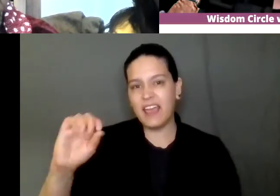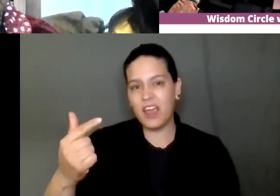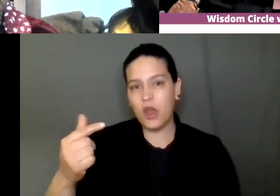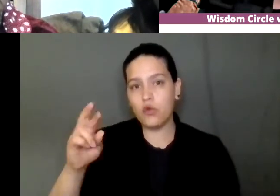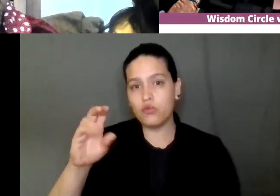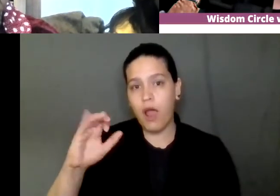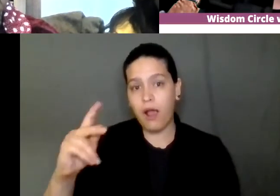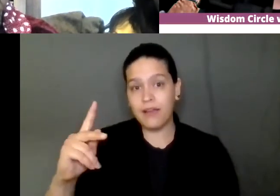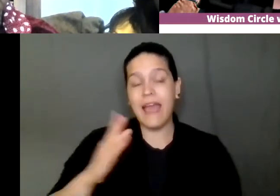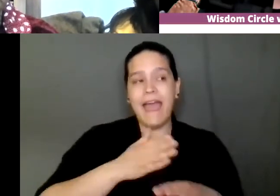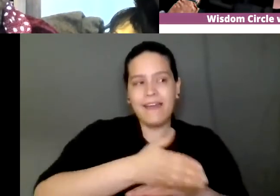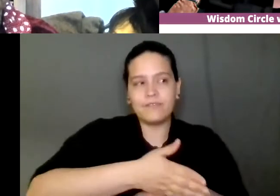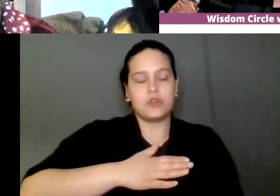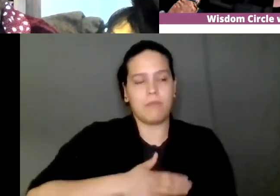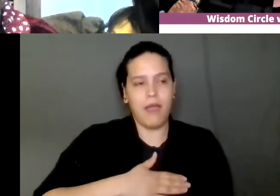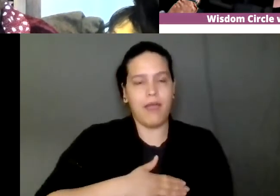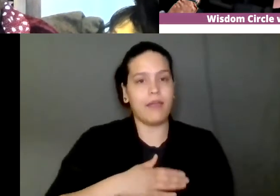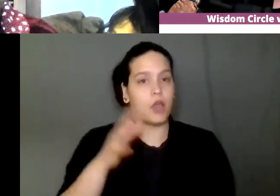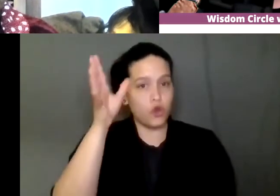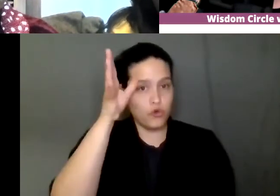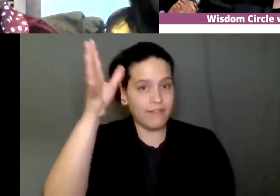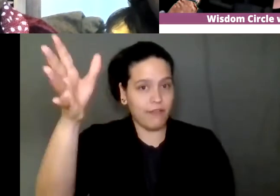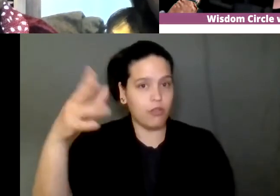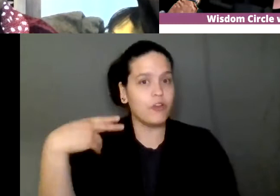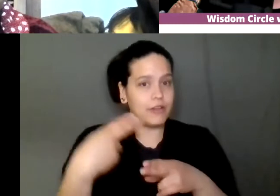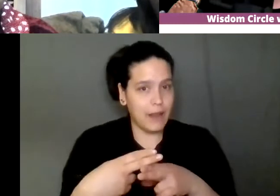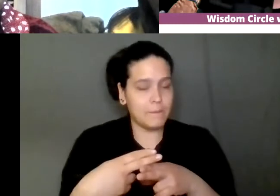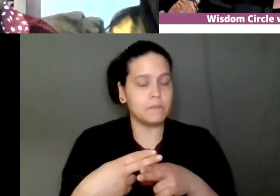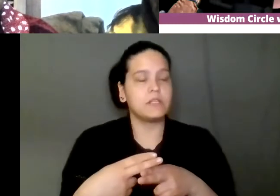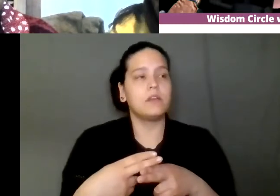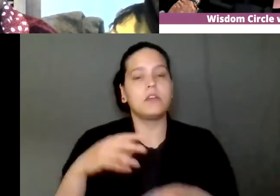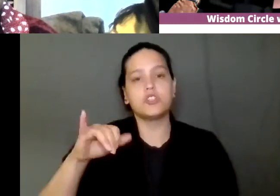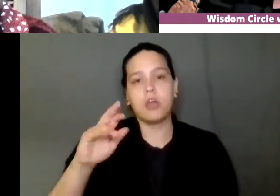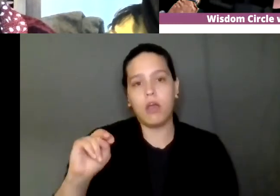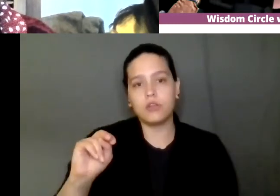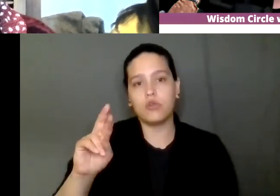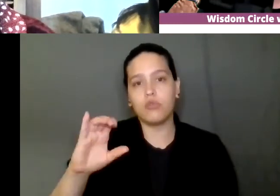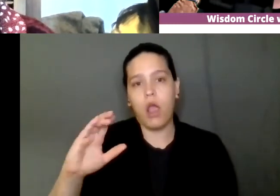grandfather John Rockbridge. And